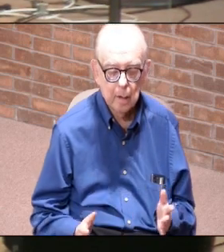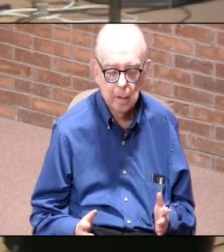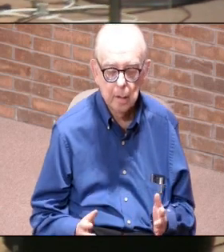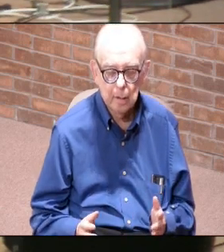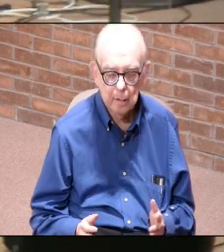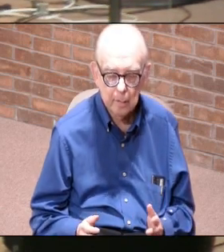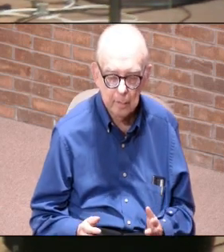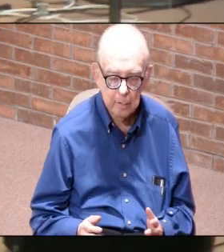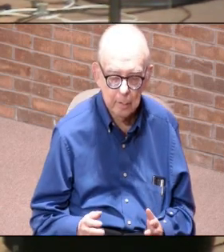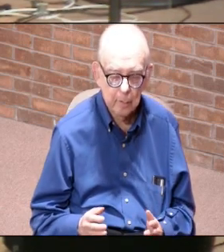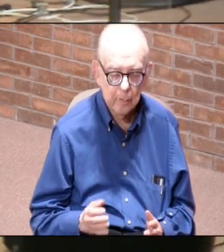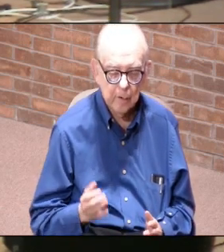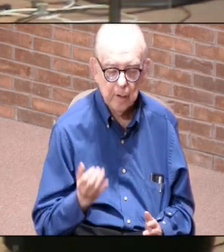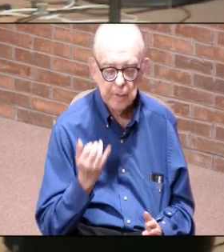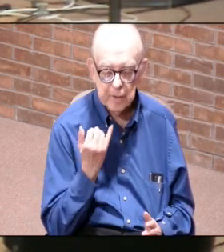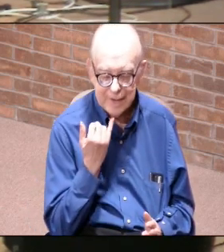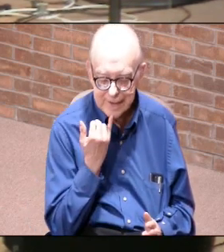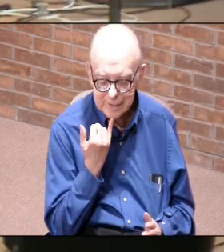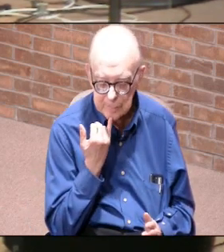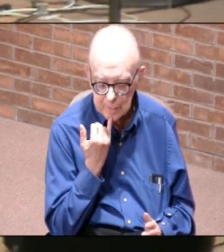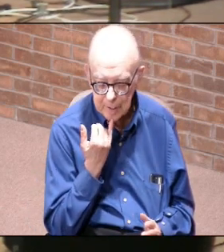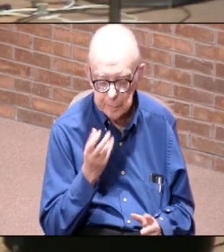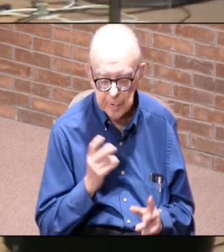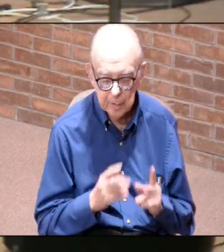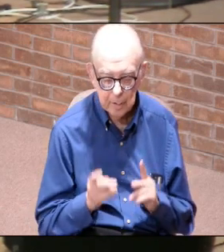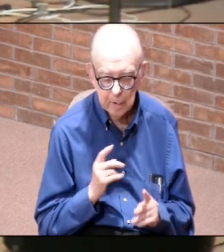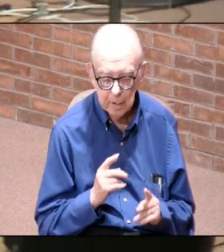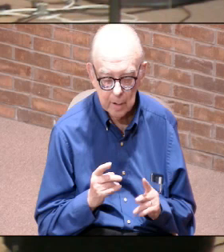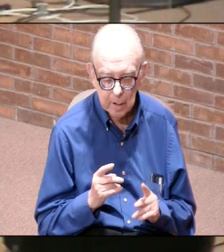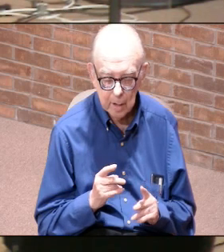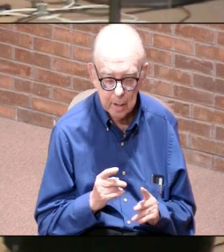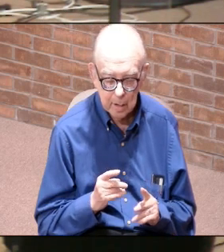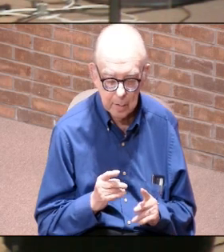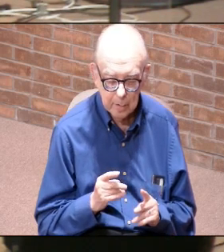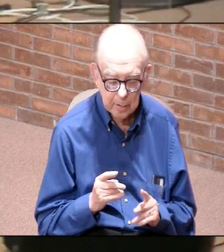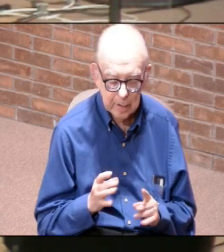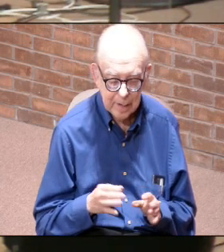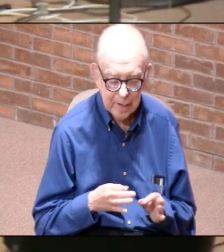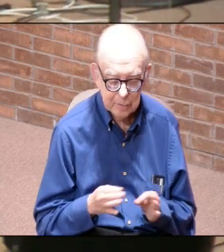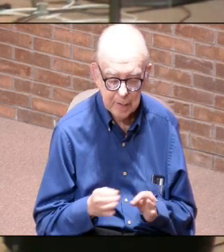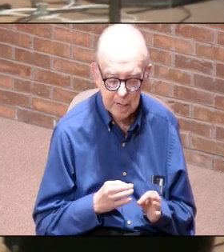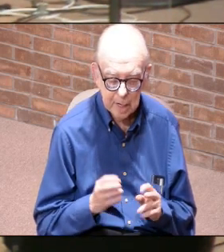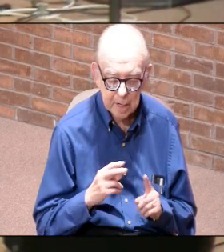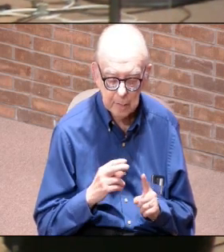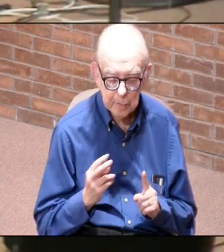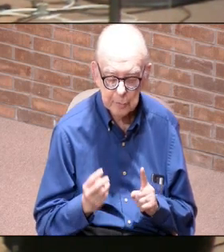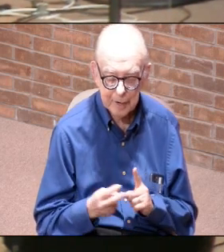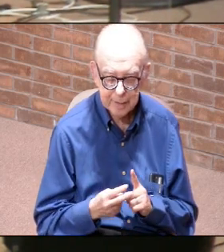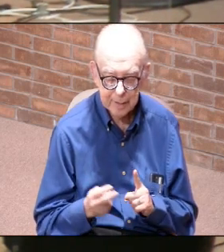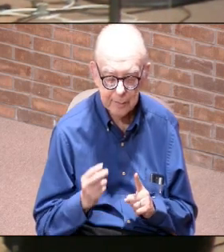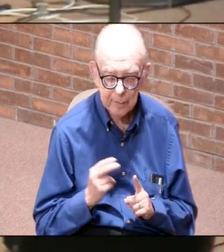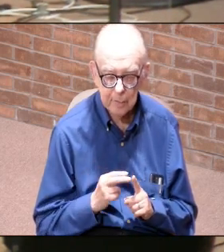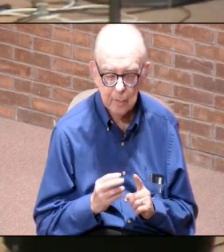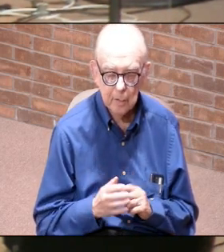the Israelites. But let me lay it in perspective to you, okay?